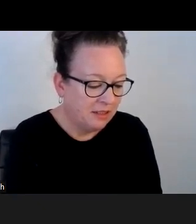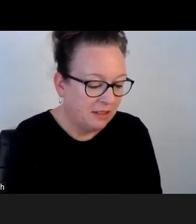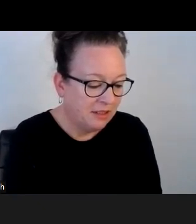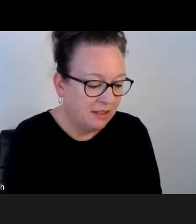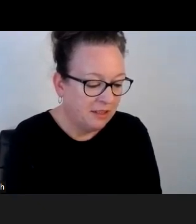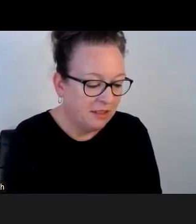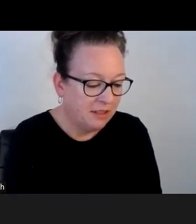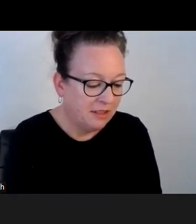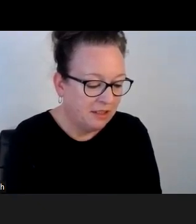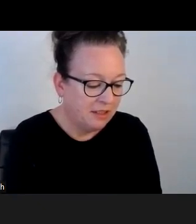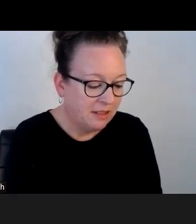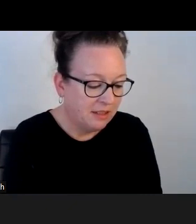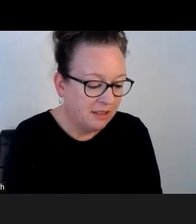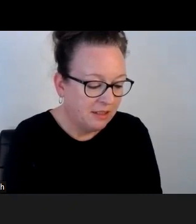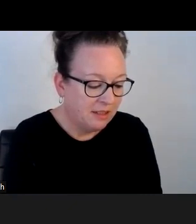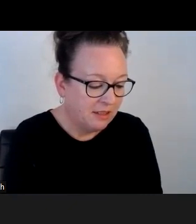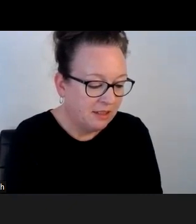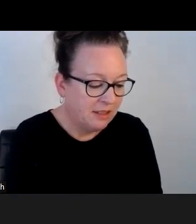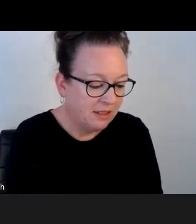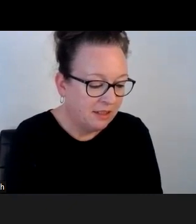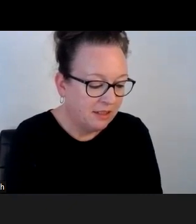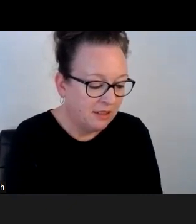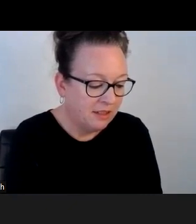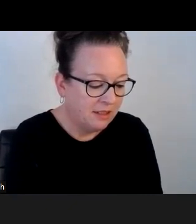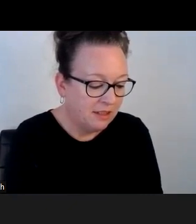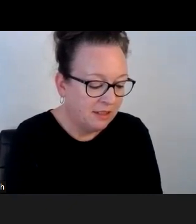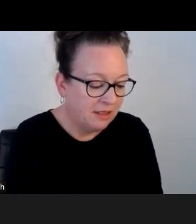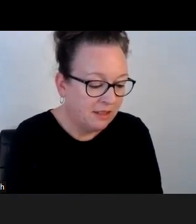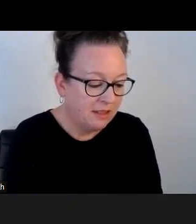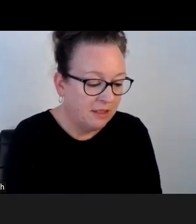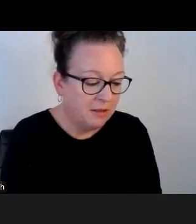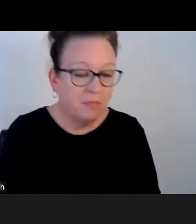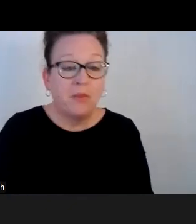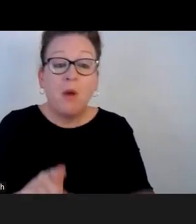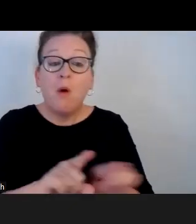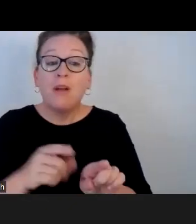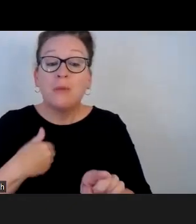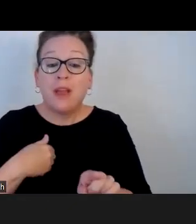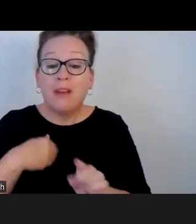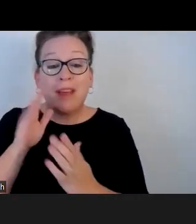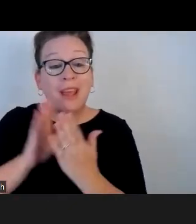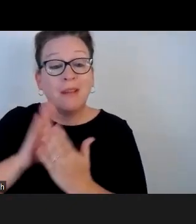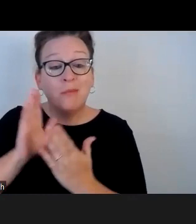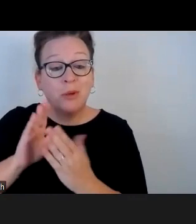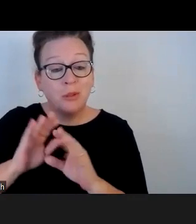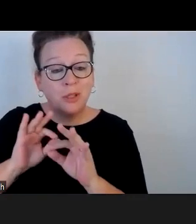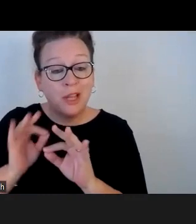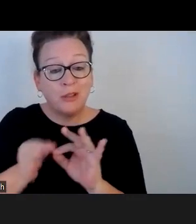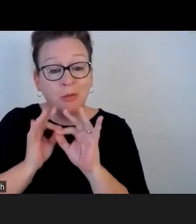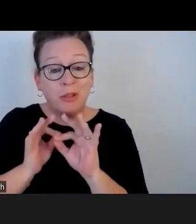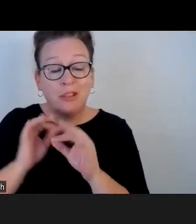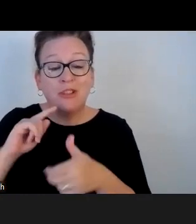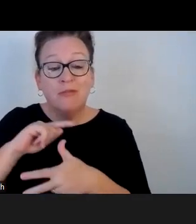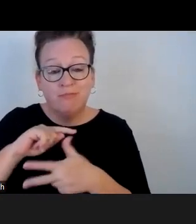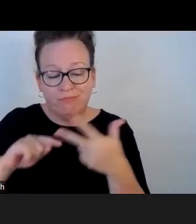All right, thank you very much. There is also in-person interpretation in Spanish, Cape Verdean Creole,